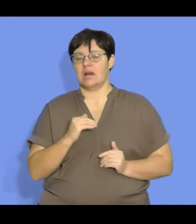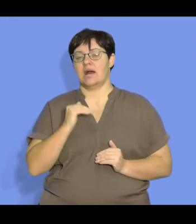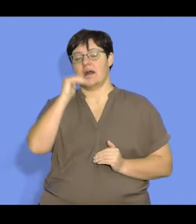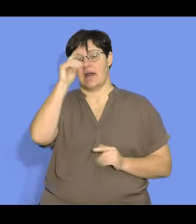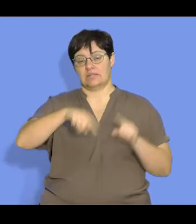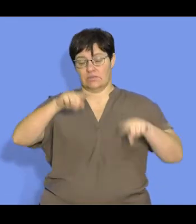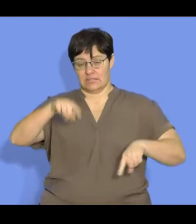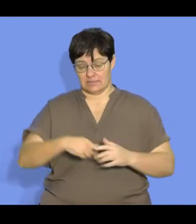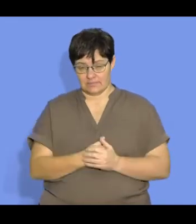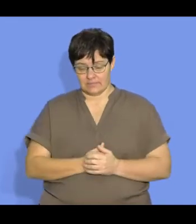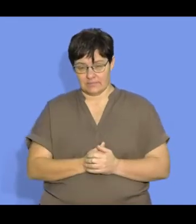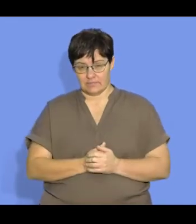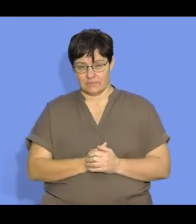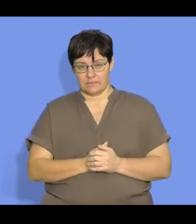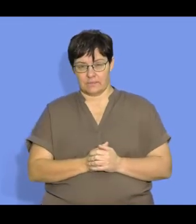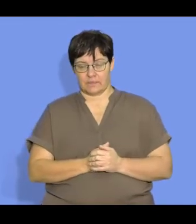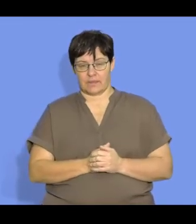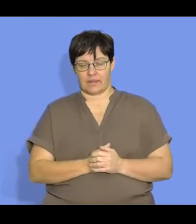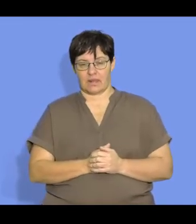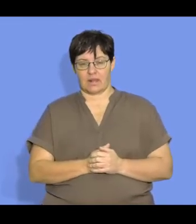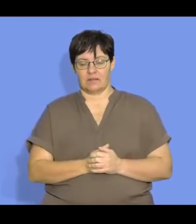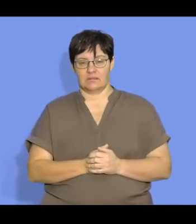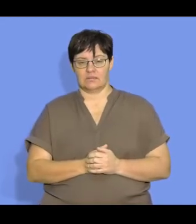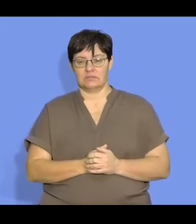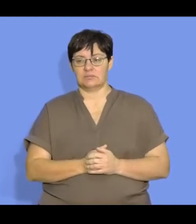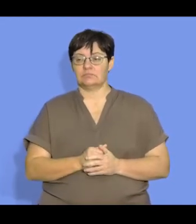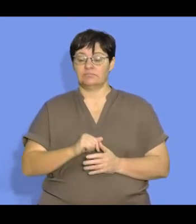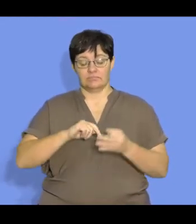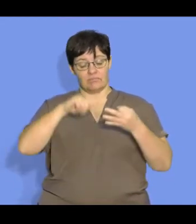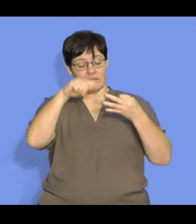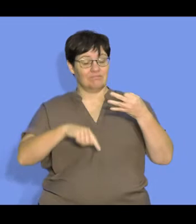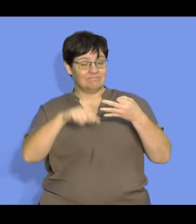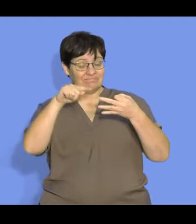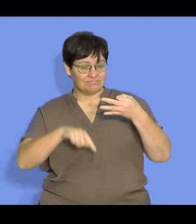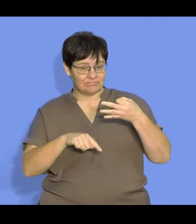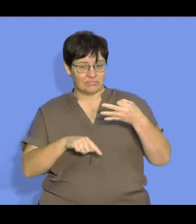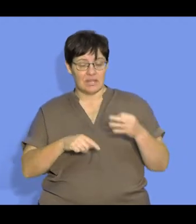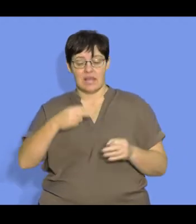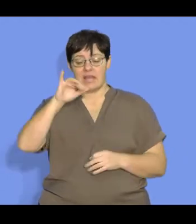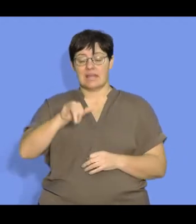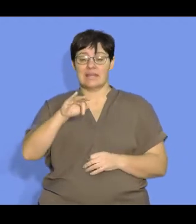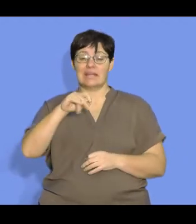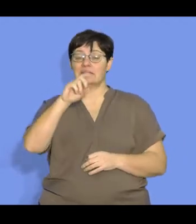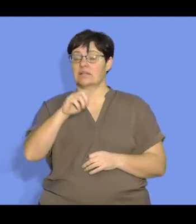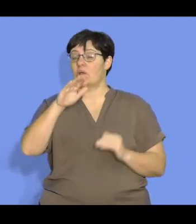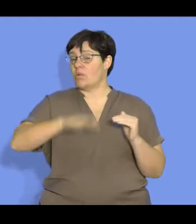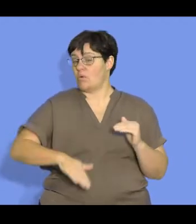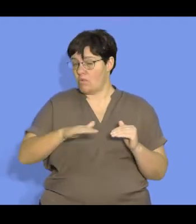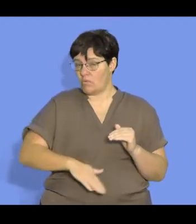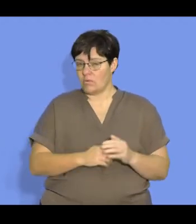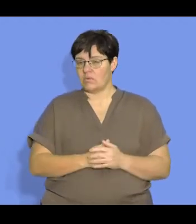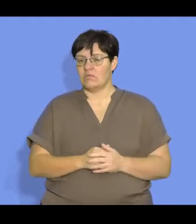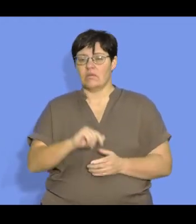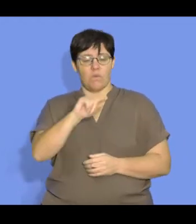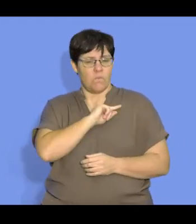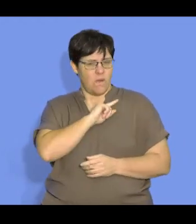with the highest rate. If we look at in which experiment is the yield the lowest, and